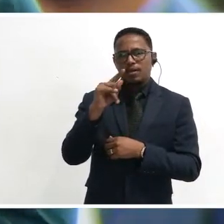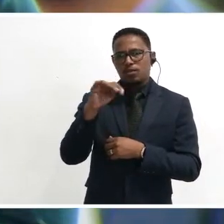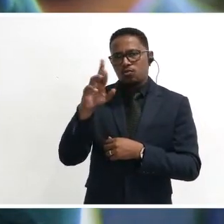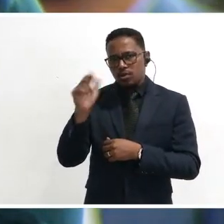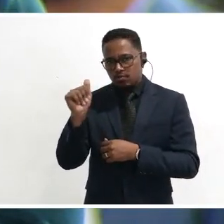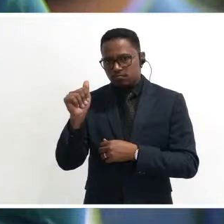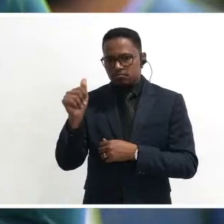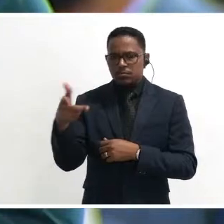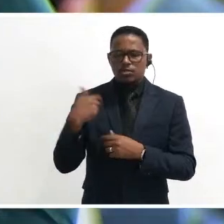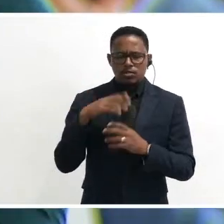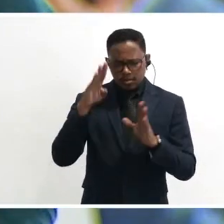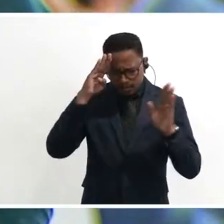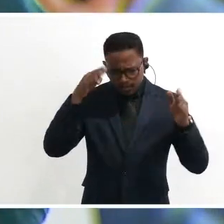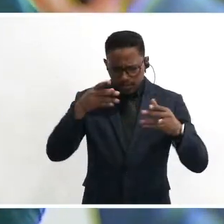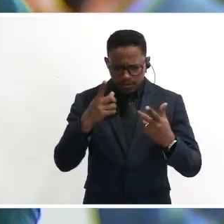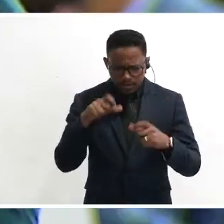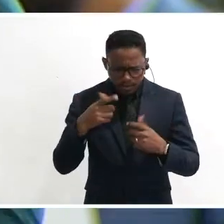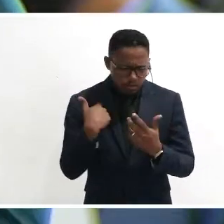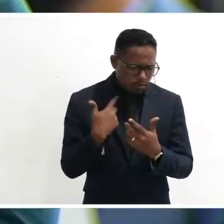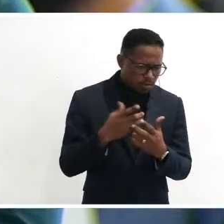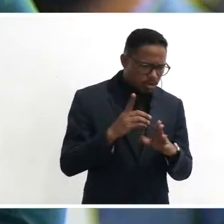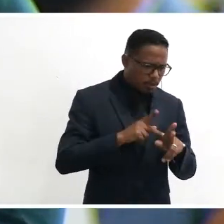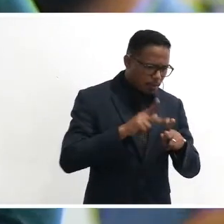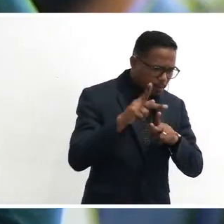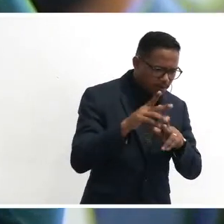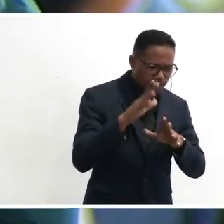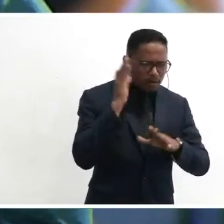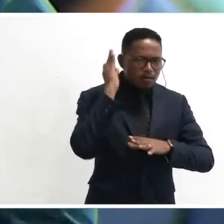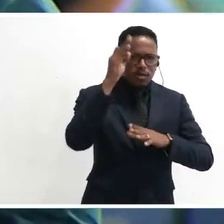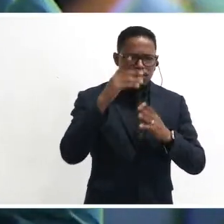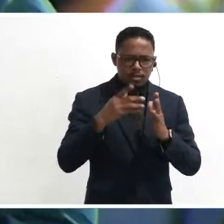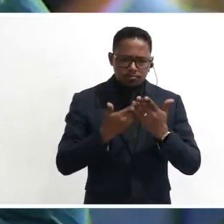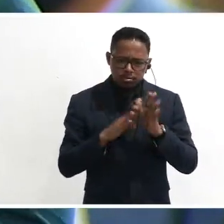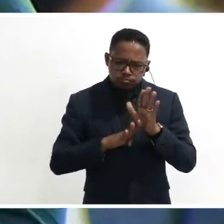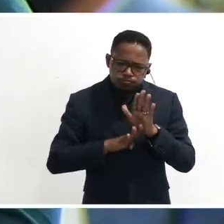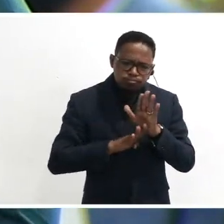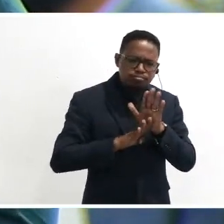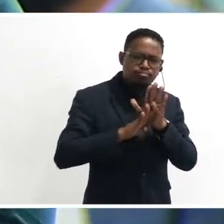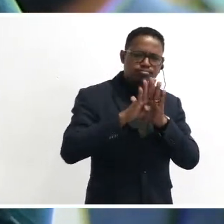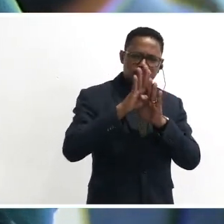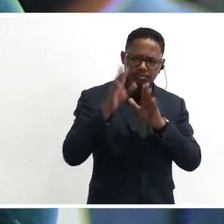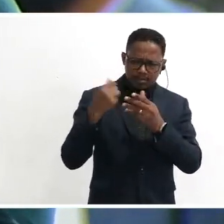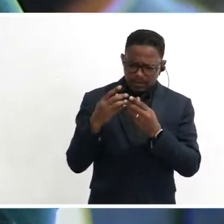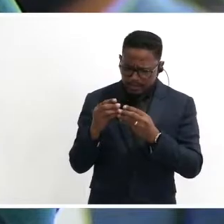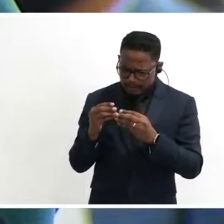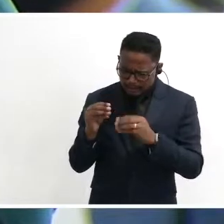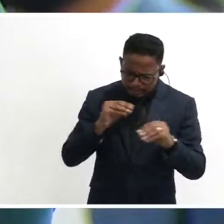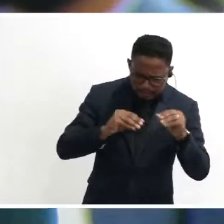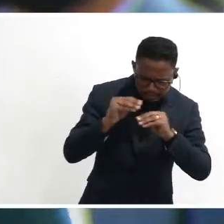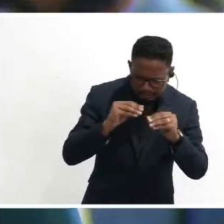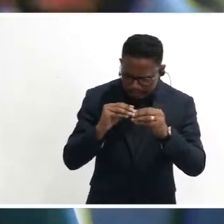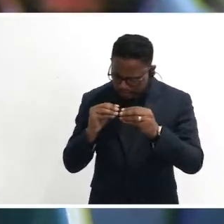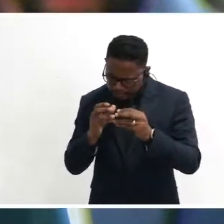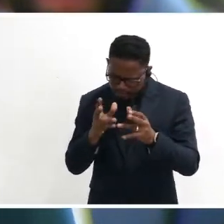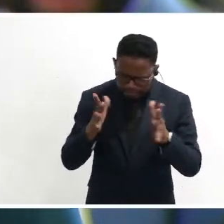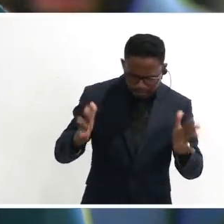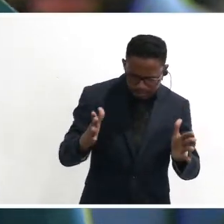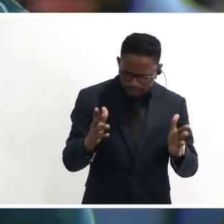deberíamos perseguir para desarrollarnos como profesional en un futuro en el área del ensamble de semiconductores?